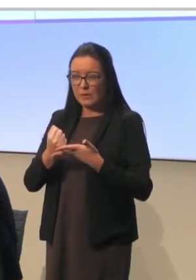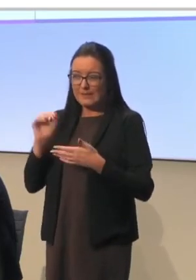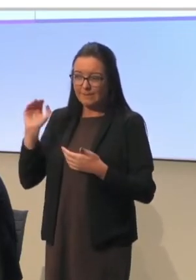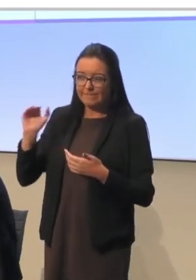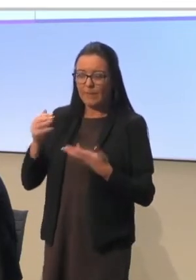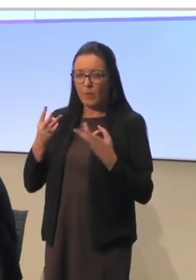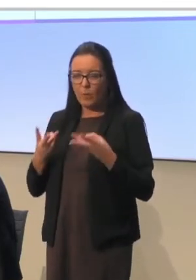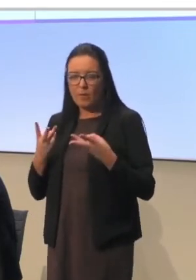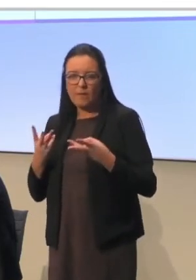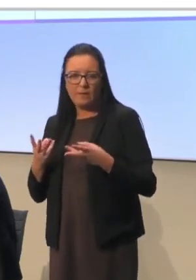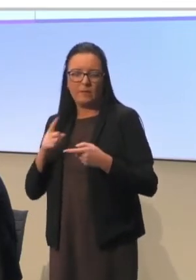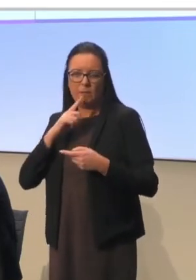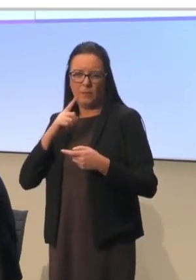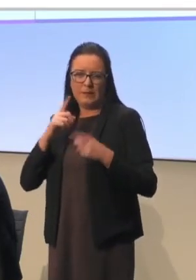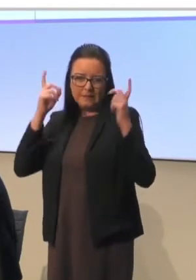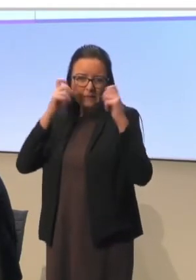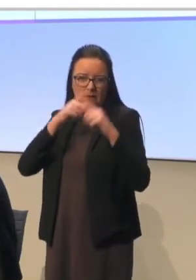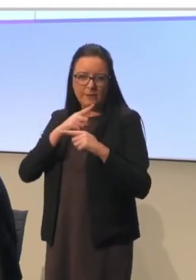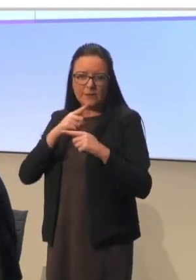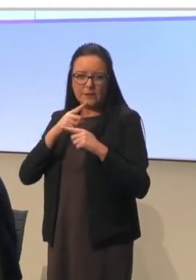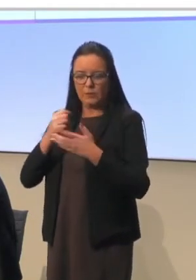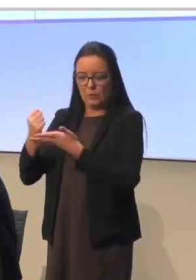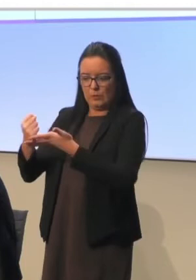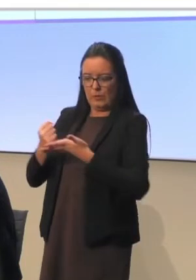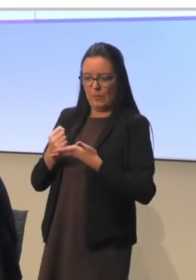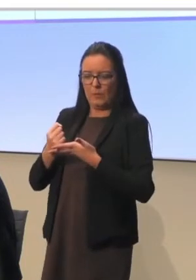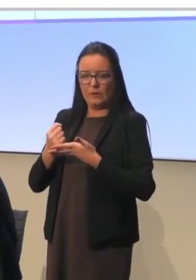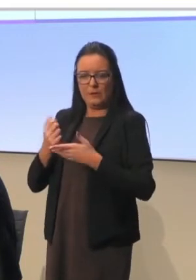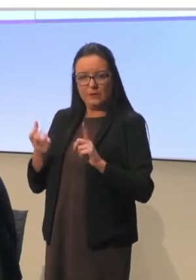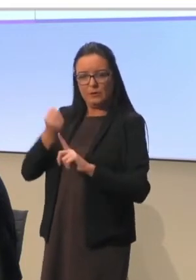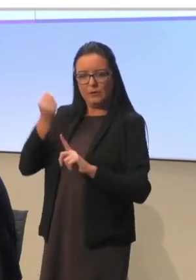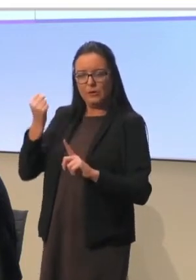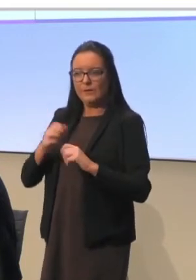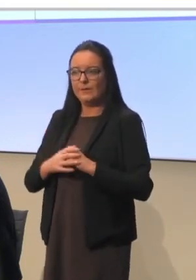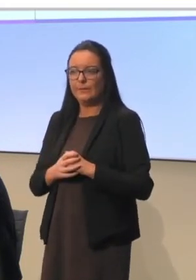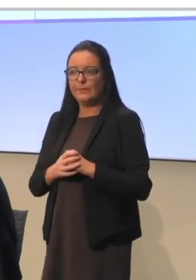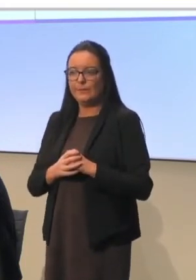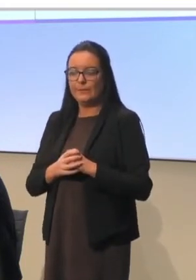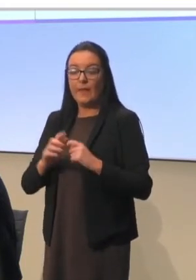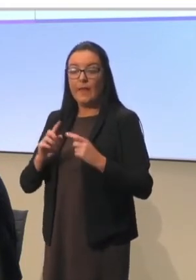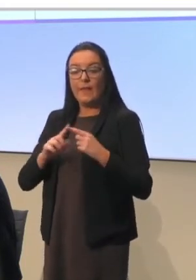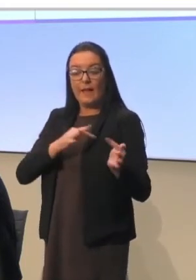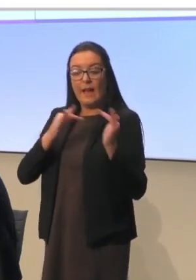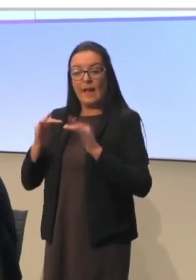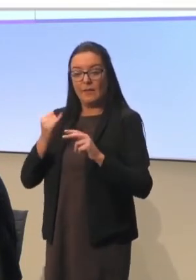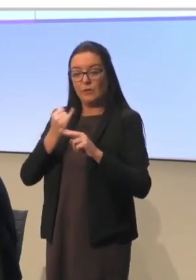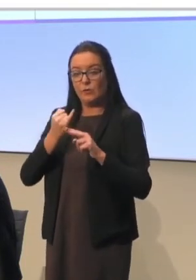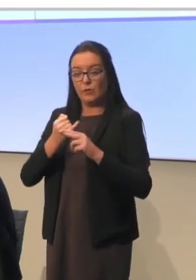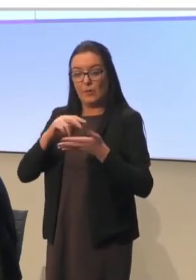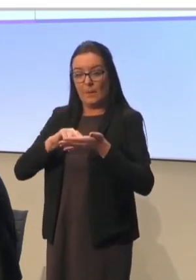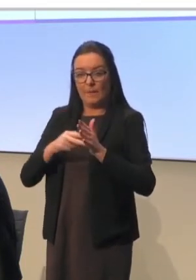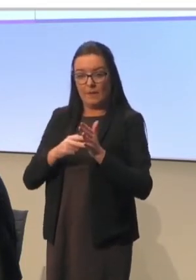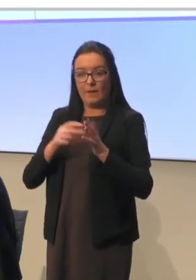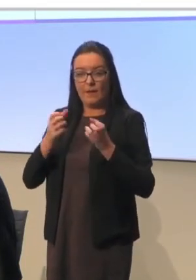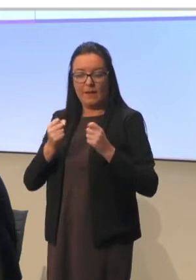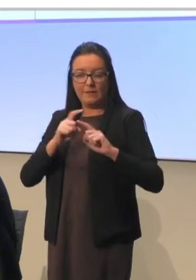more difficult it was, obviously. In terms of then their post-school planning, there was kind of a range of engagement with guidance. So